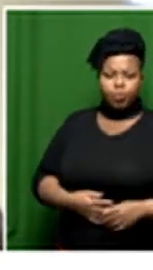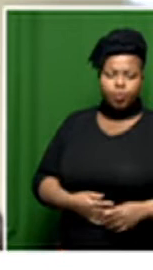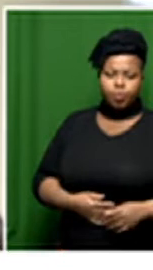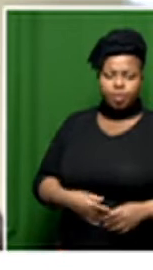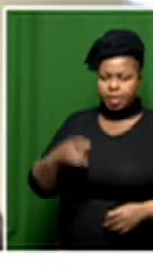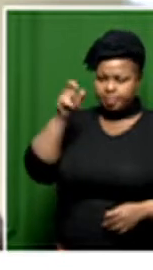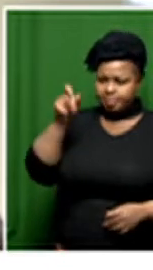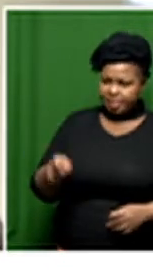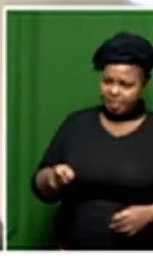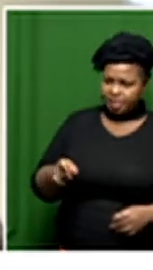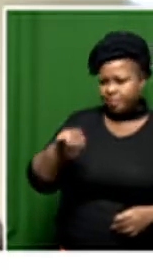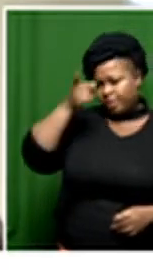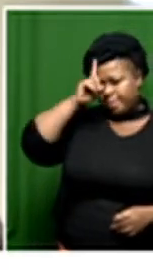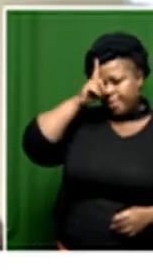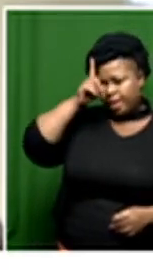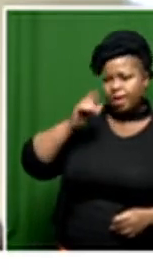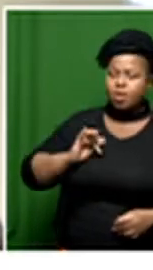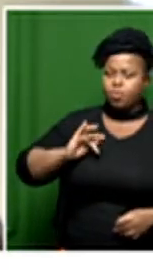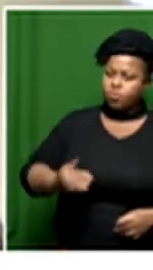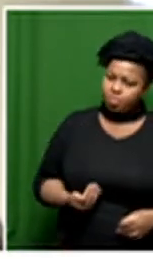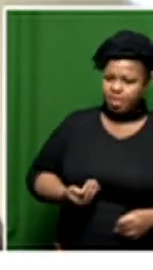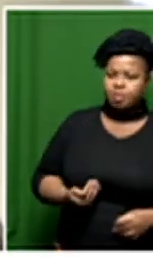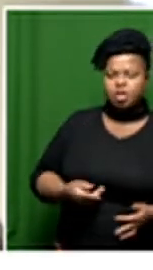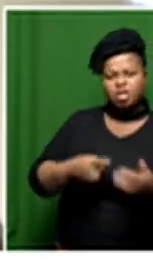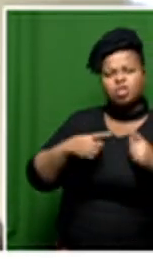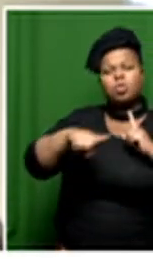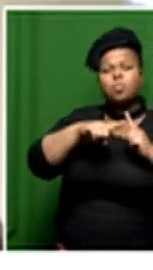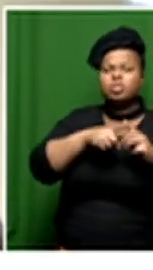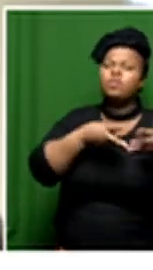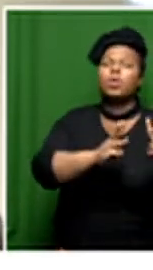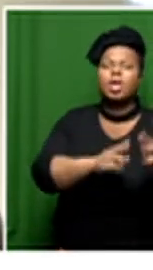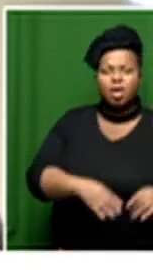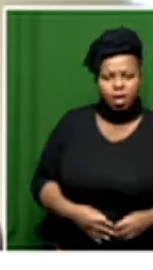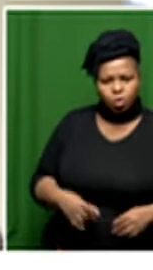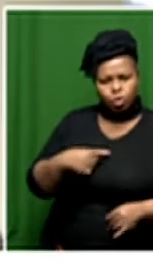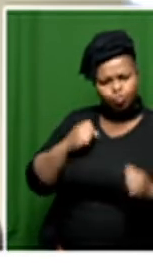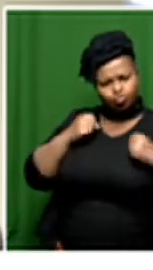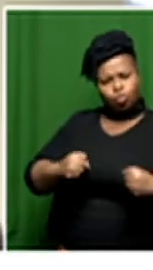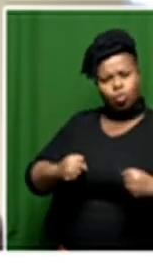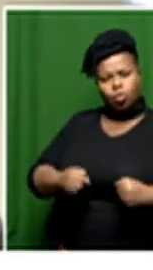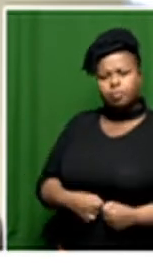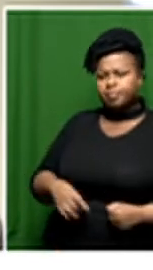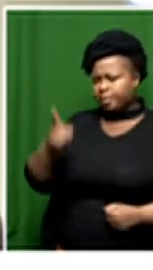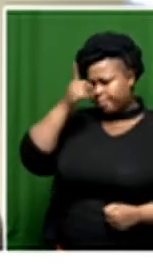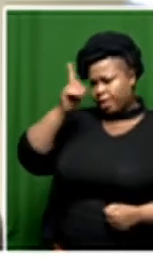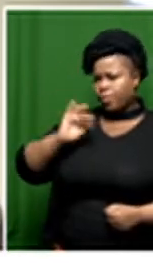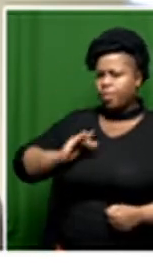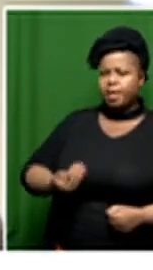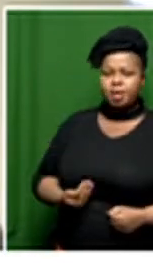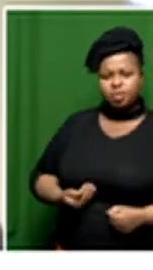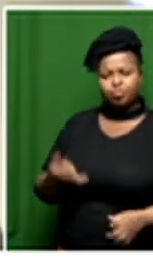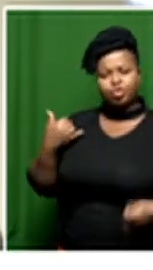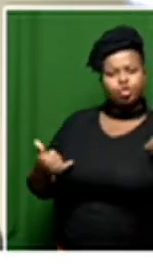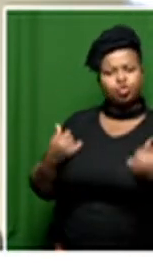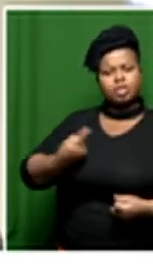a person of color, a woman of color in like a good light, and it's just like the strong like black woman just